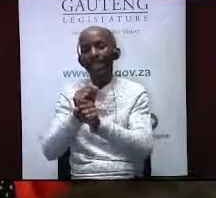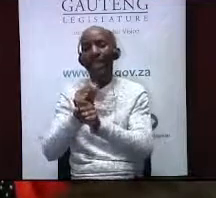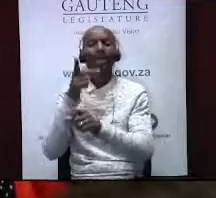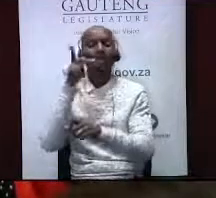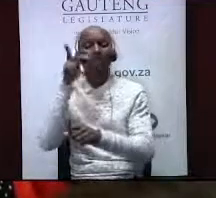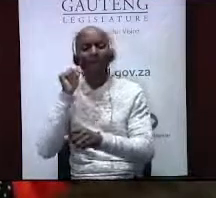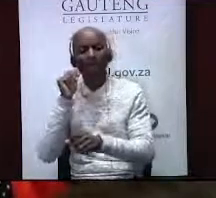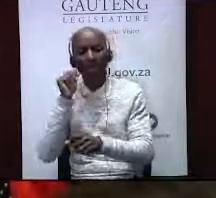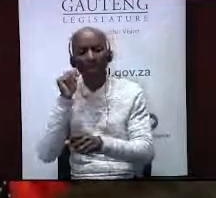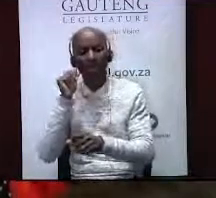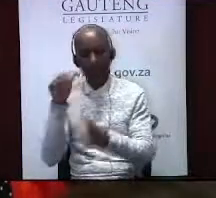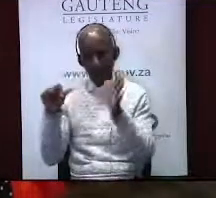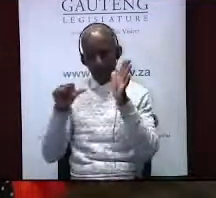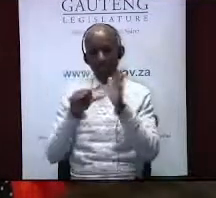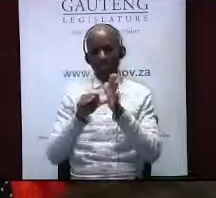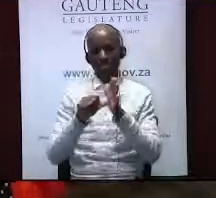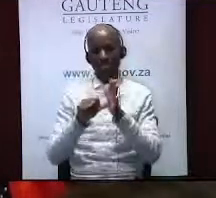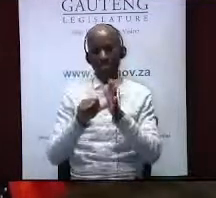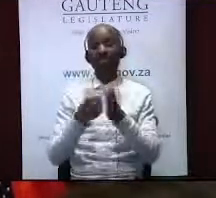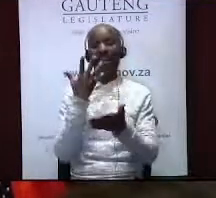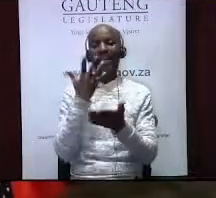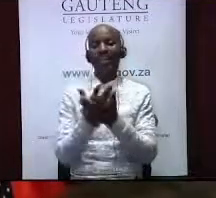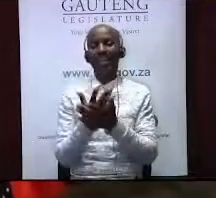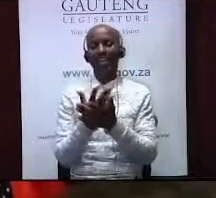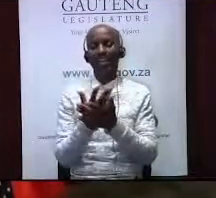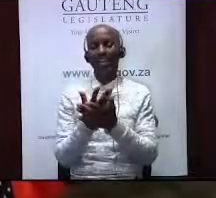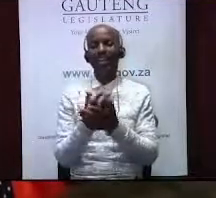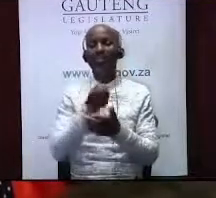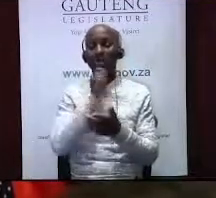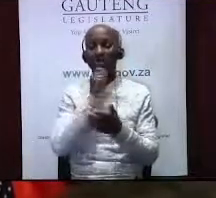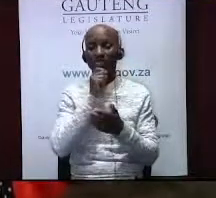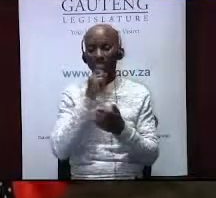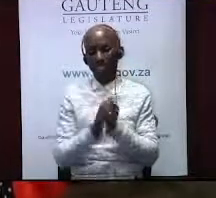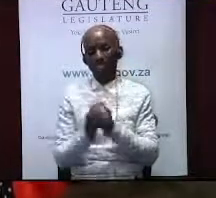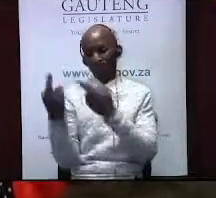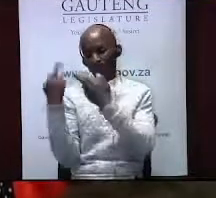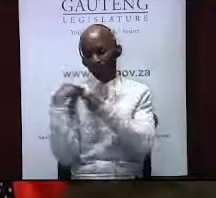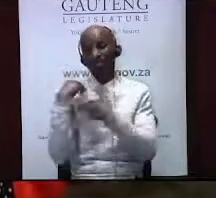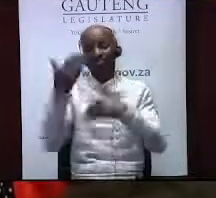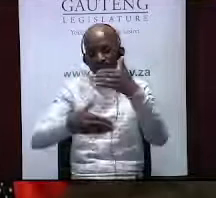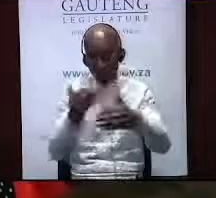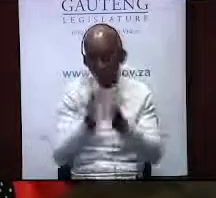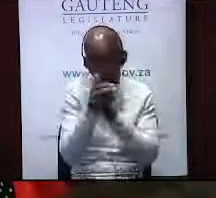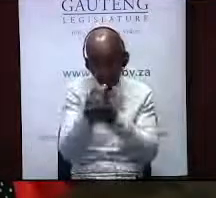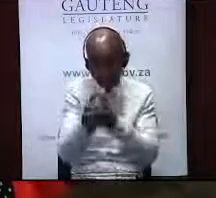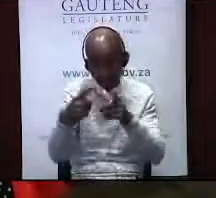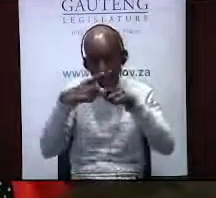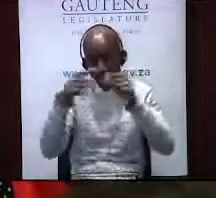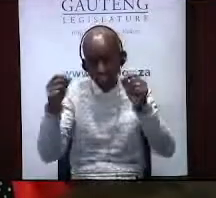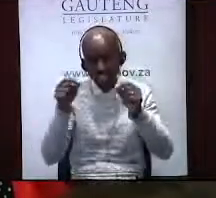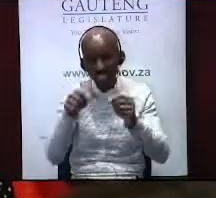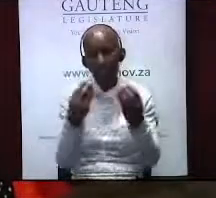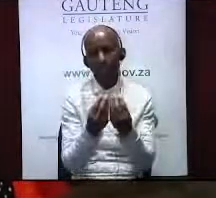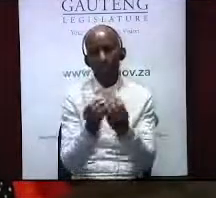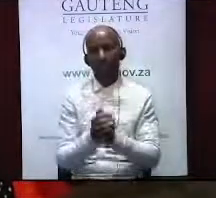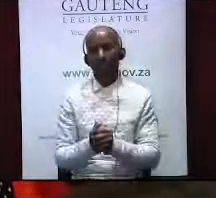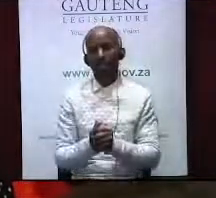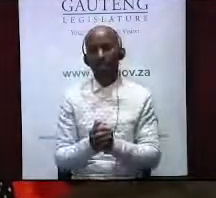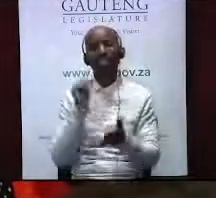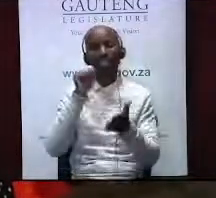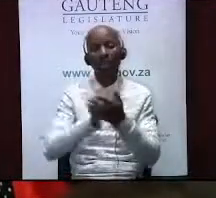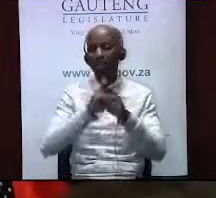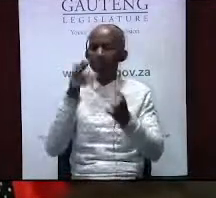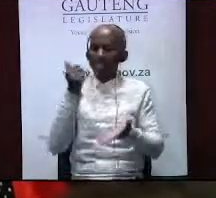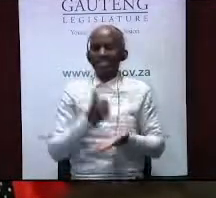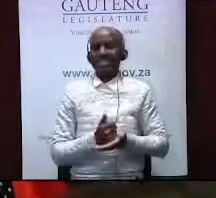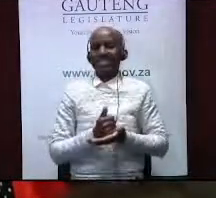men valors so they too can take the baton and run that race and be finishers of that race. Let them not